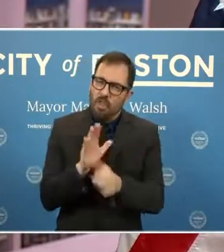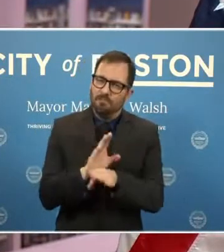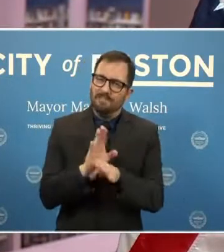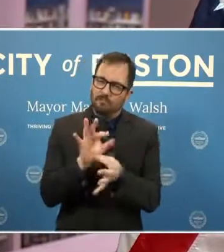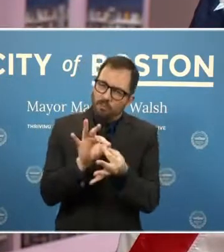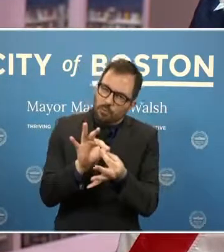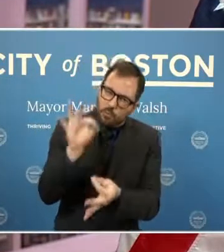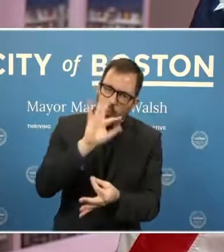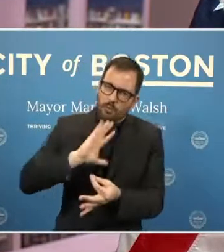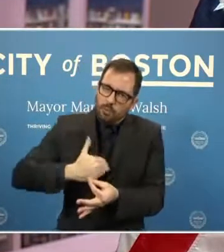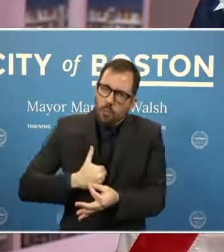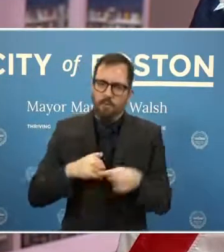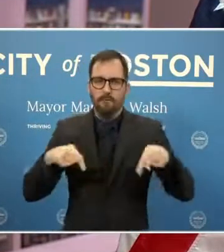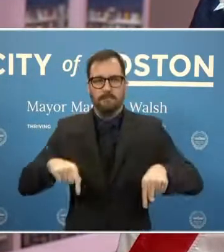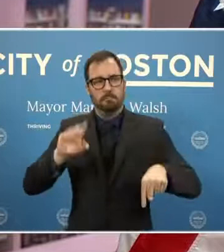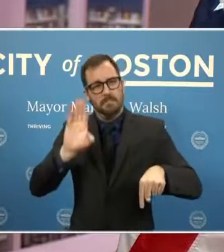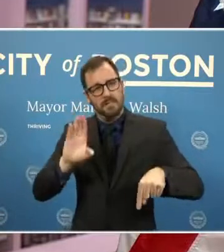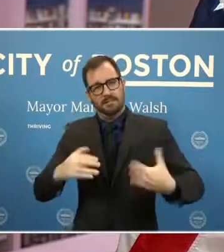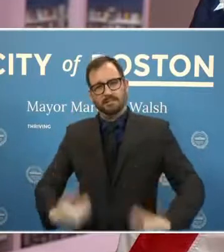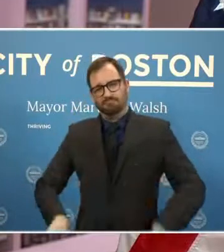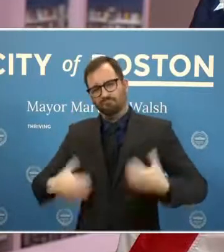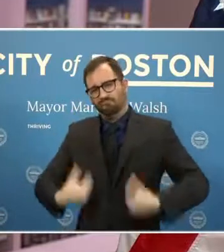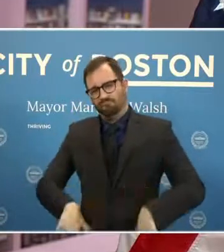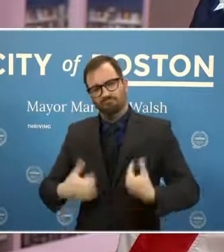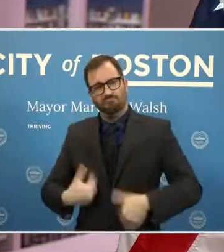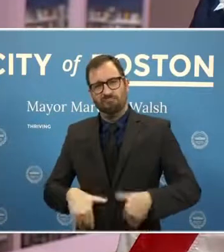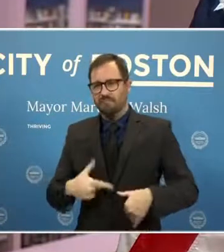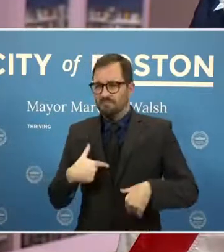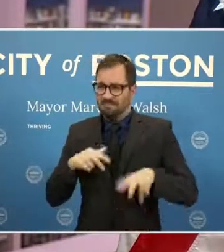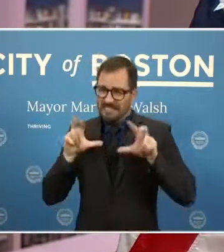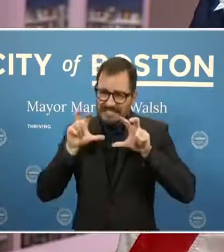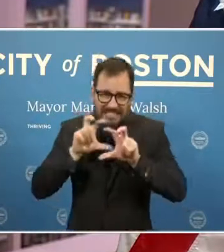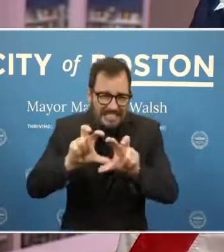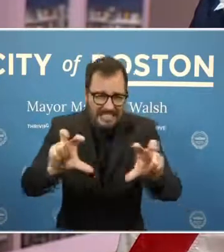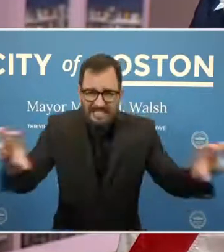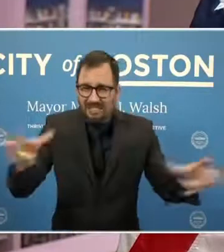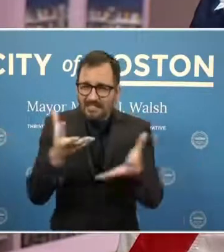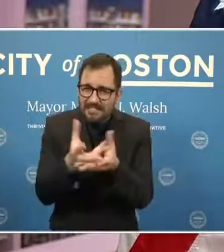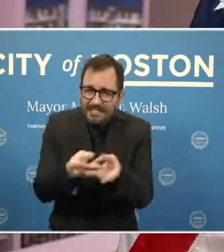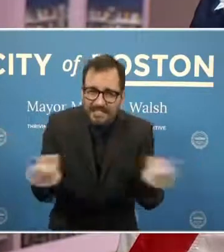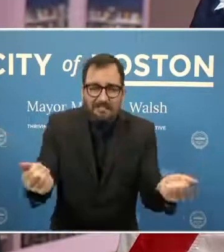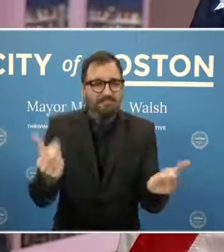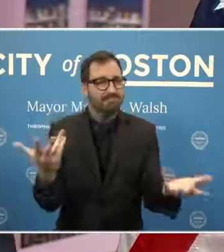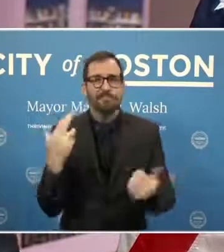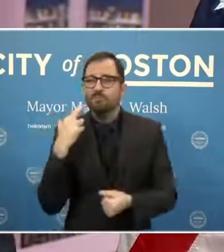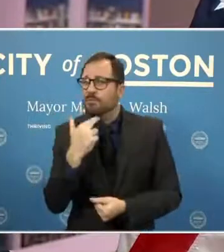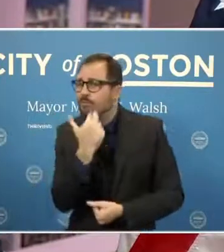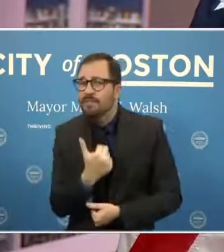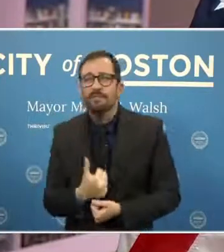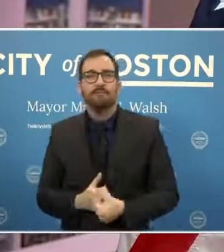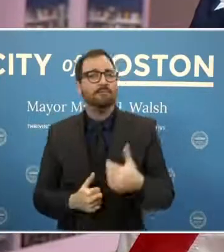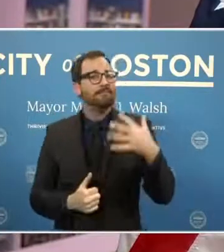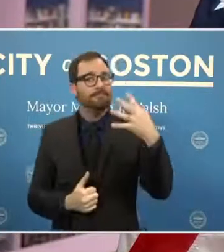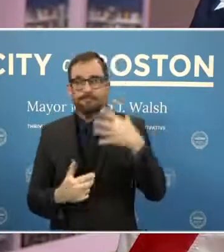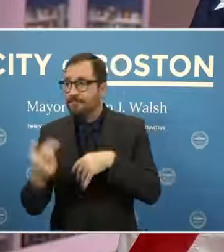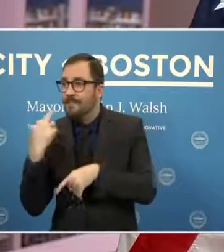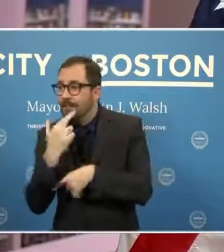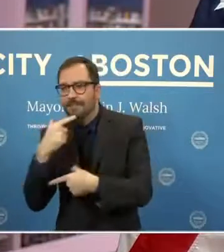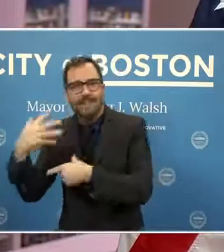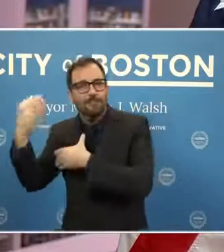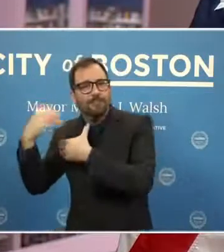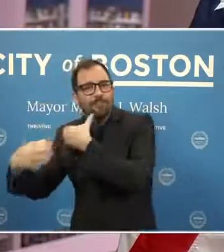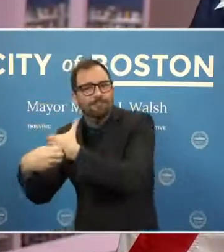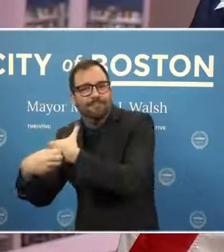businesses. These new opportunities, from outdoor dining to reopening grants, are just the beginning. We must build back